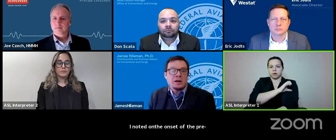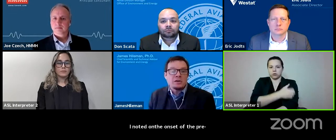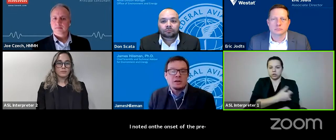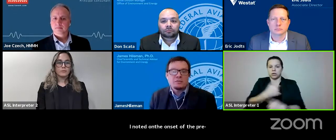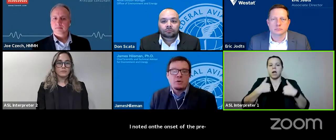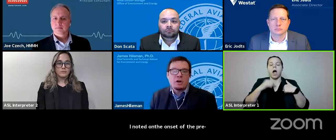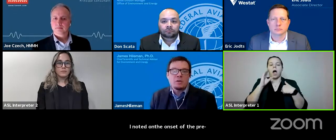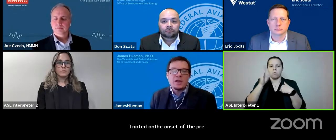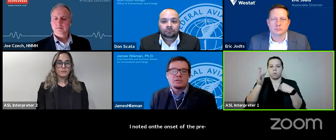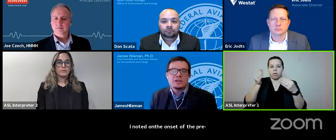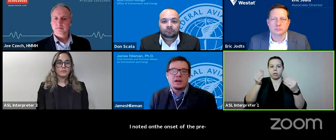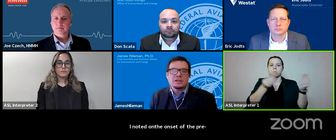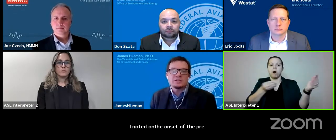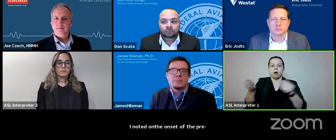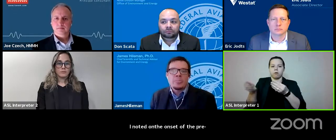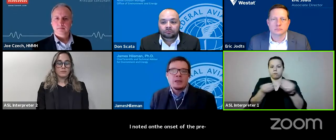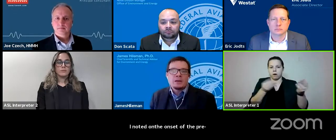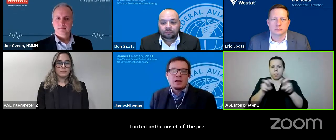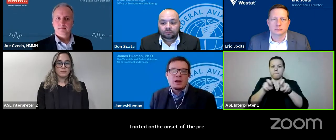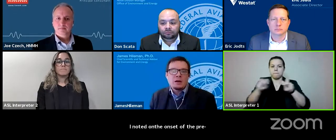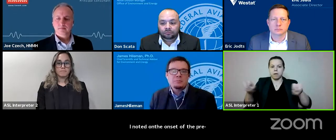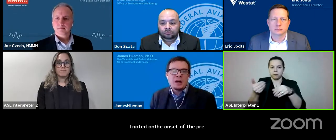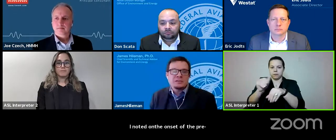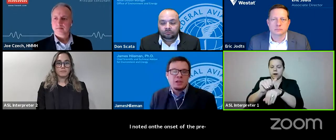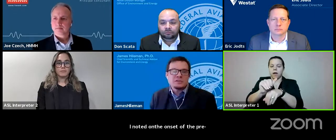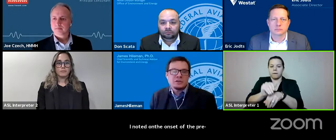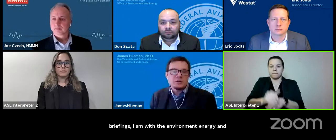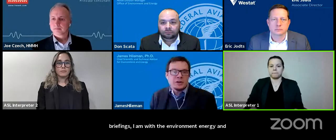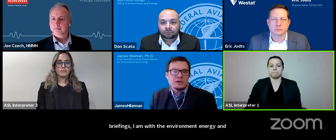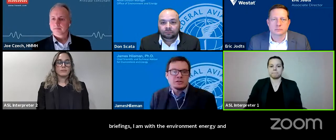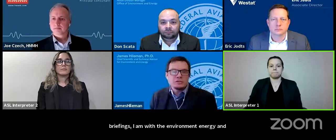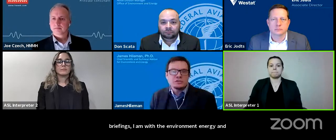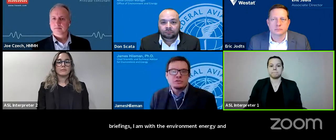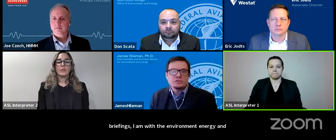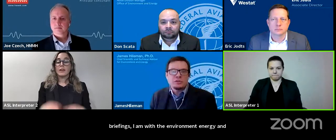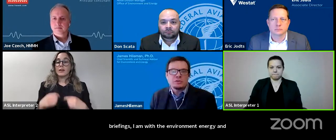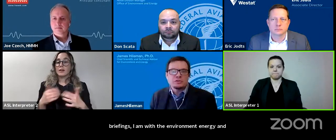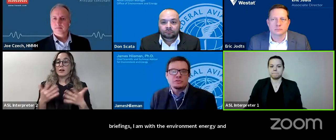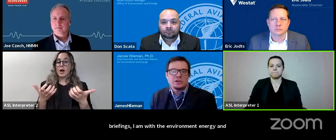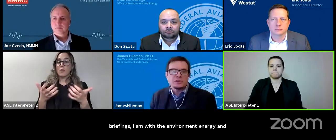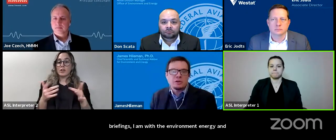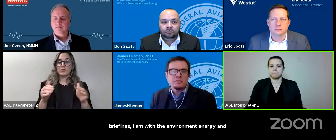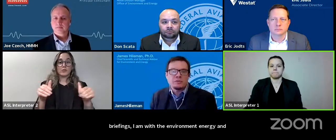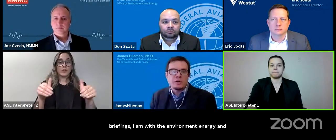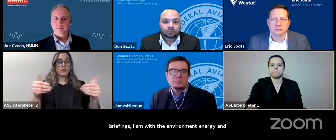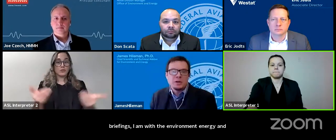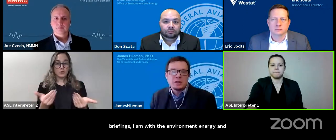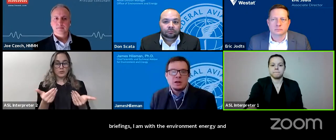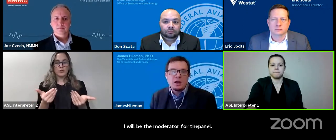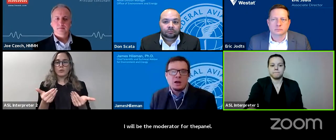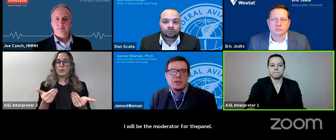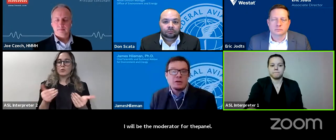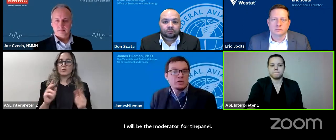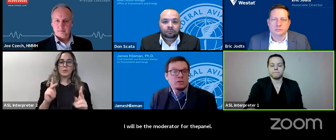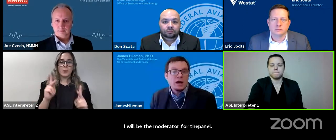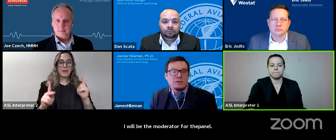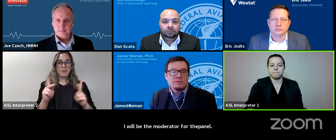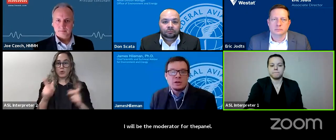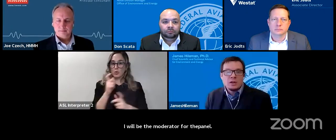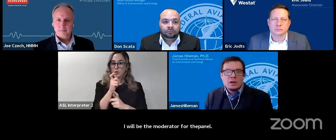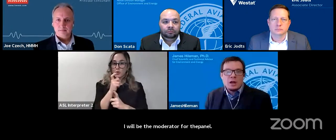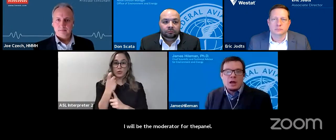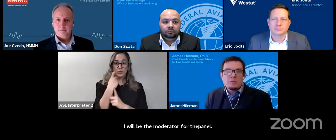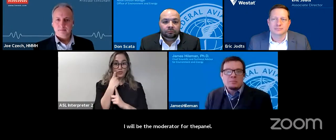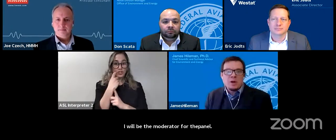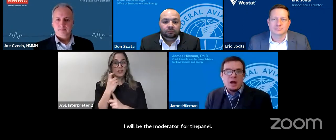be the moderator for our panel tonight. I'd like to reintroduce you to those you just heard from, now they're